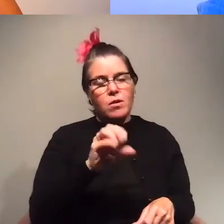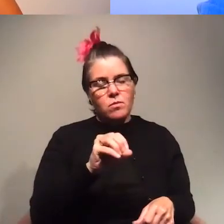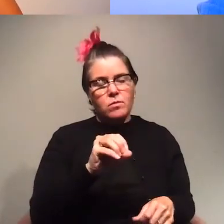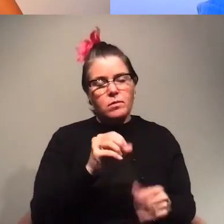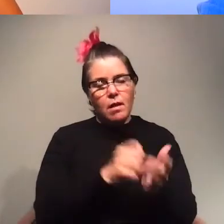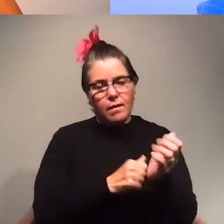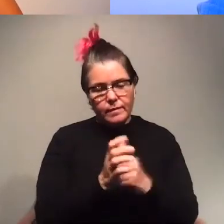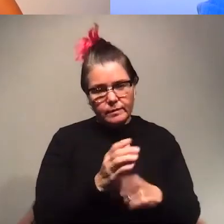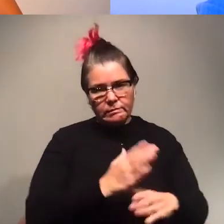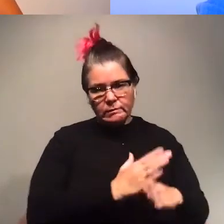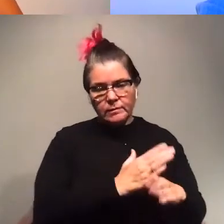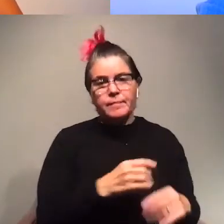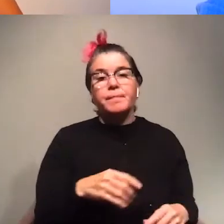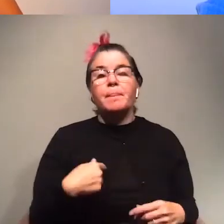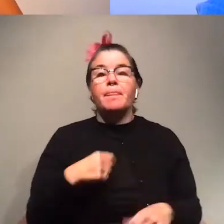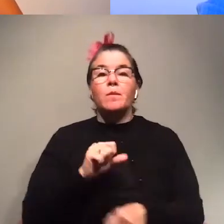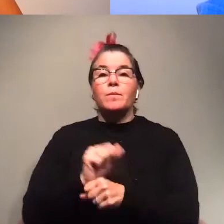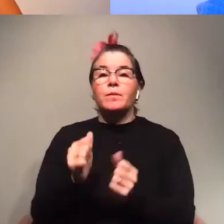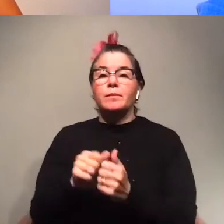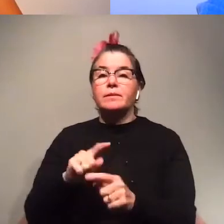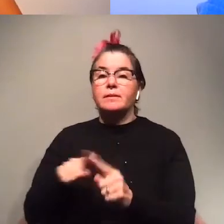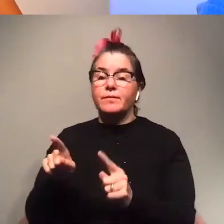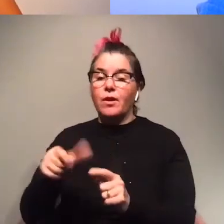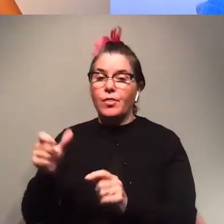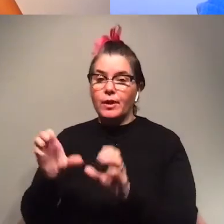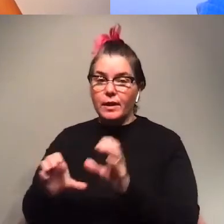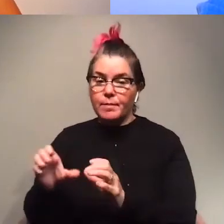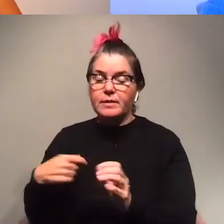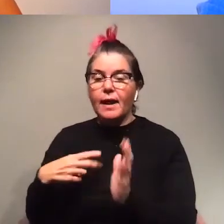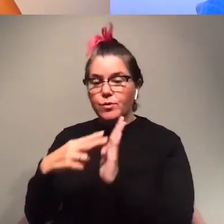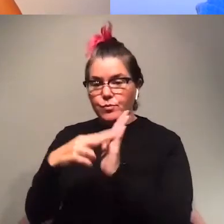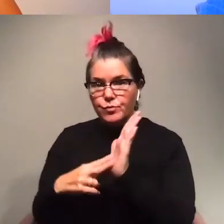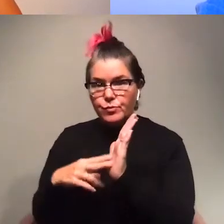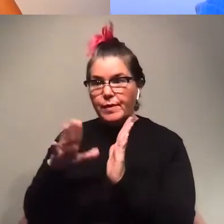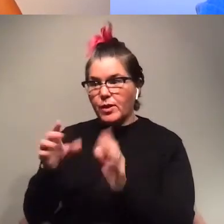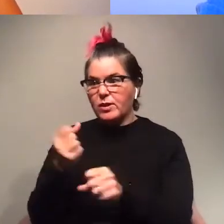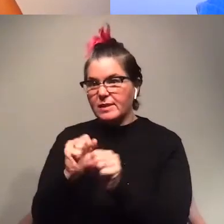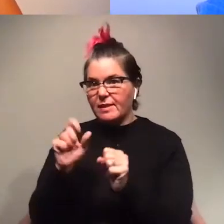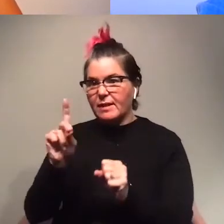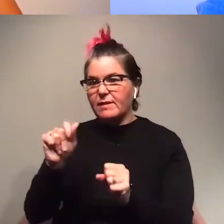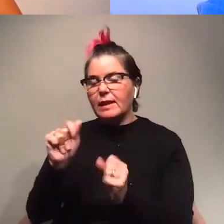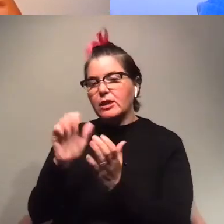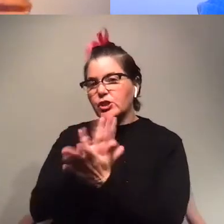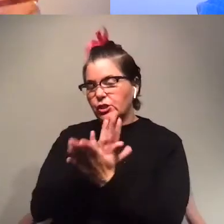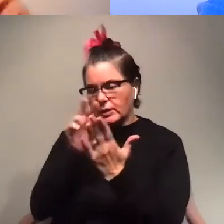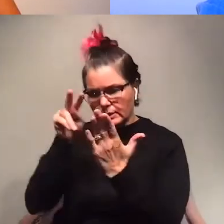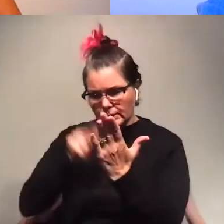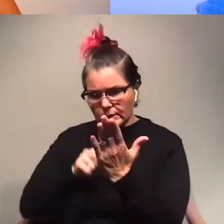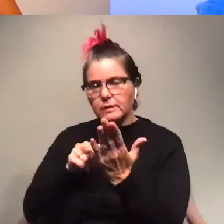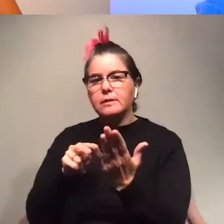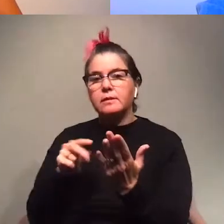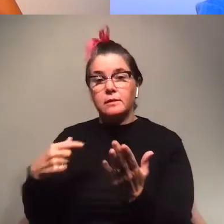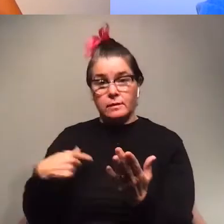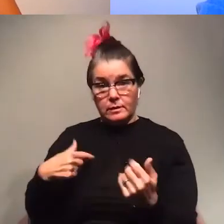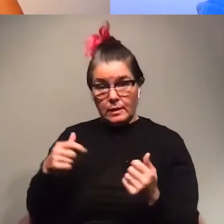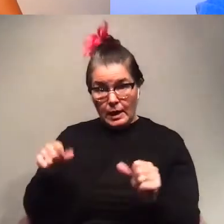then when I'm working with different kinds of chemicals, I have to read the chemical safety data sheet to know, am I allowed to